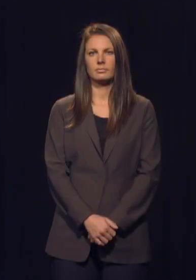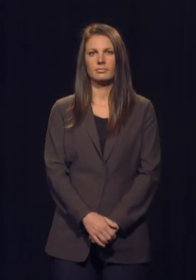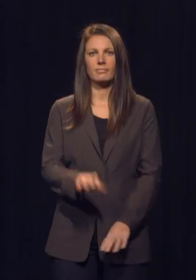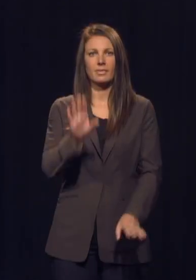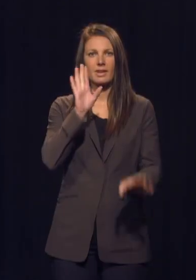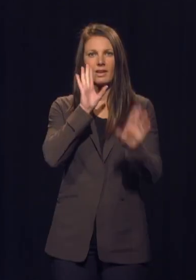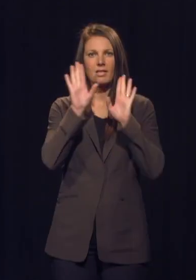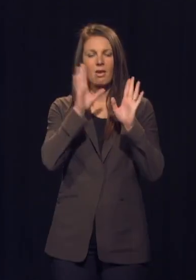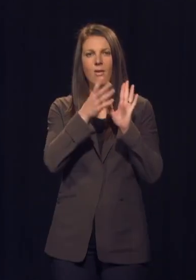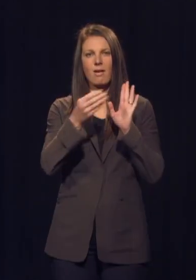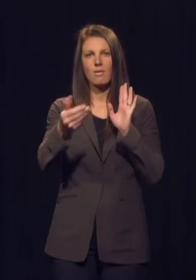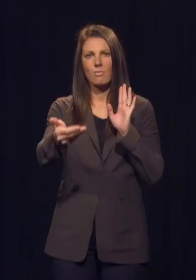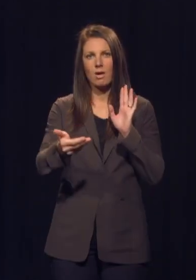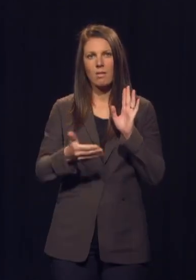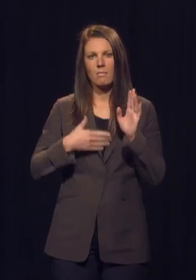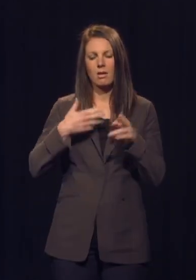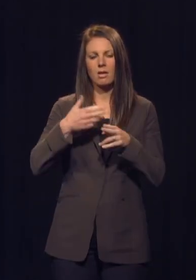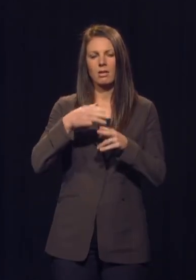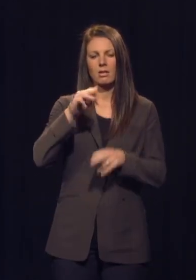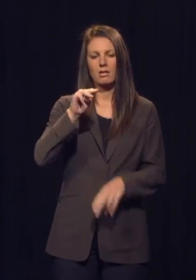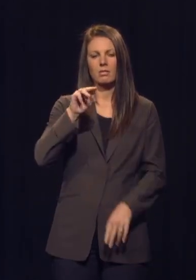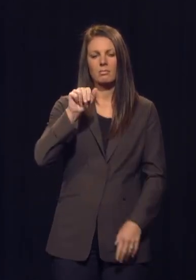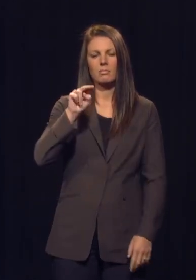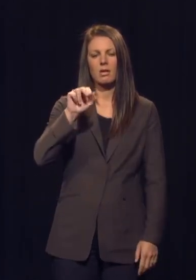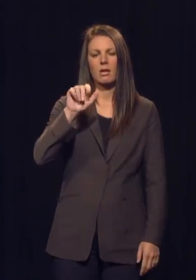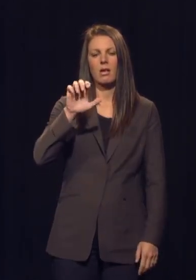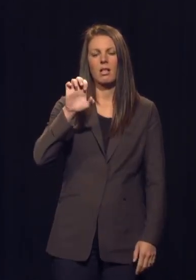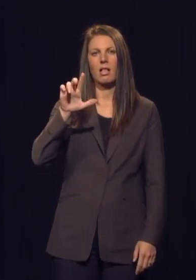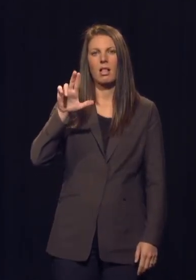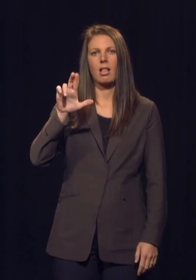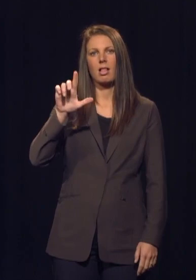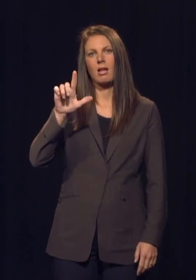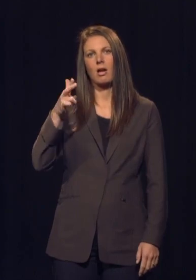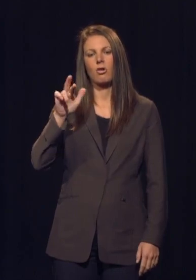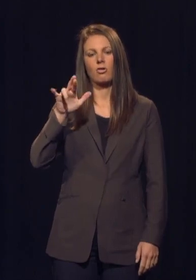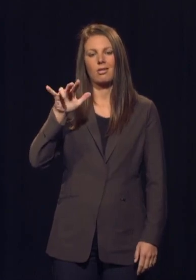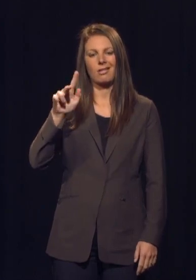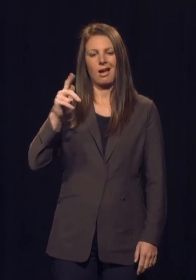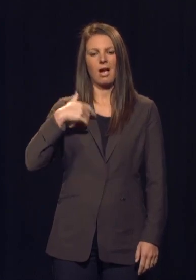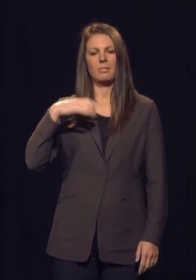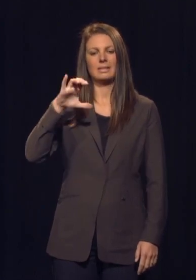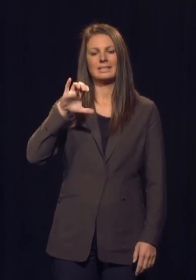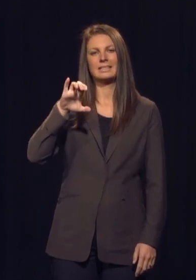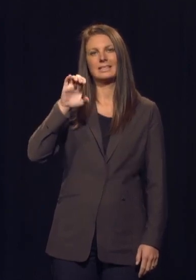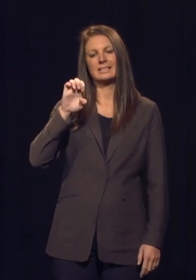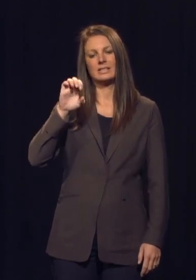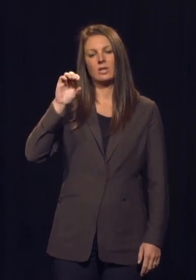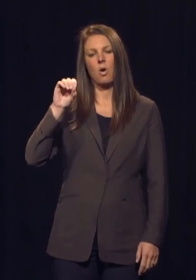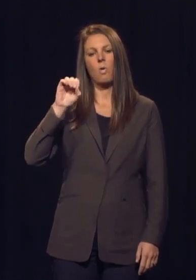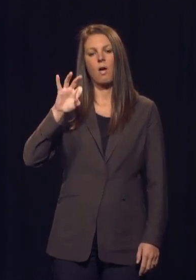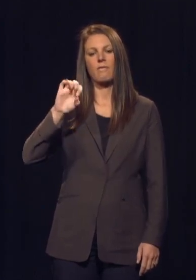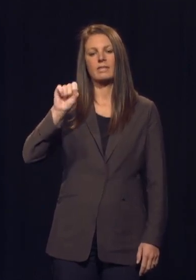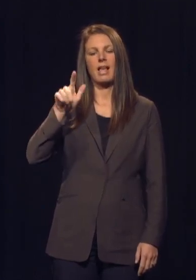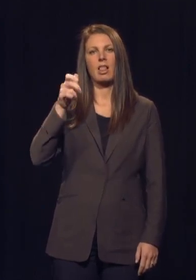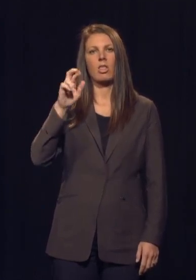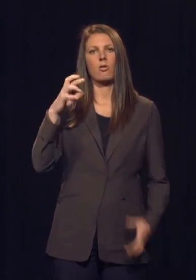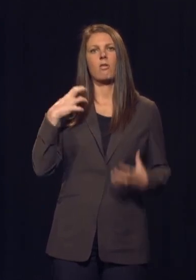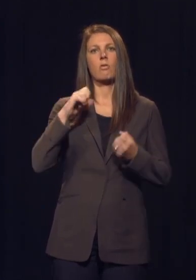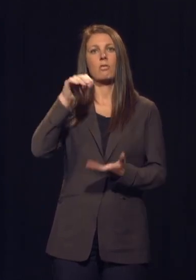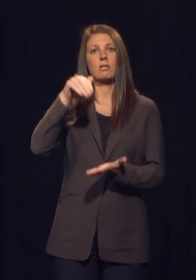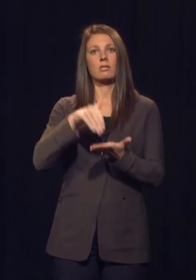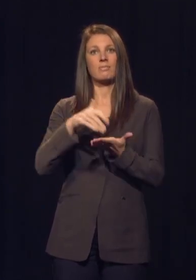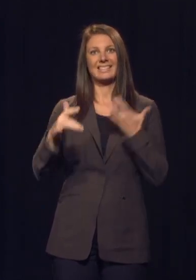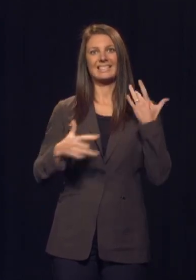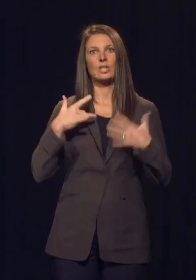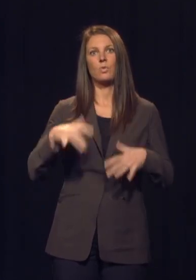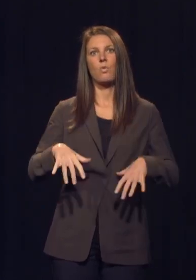Hello and welcome. My name is Manal El-Harak. I'm the CEO of Sadler Health Center. It is our pleasure to be hosting the open enrollment press